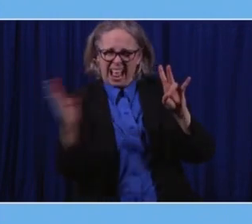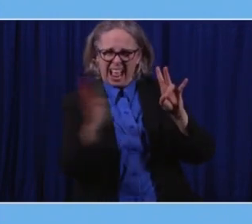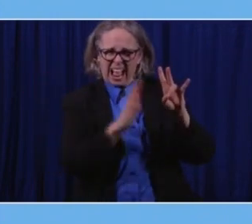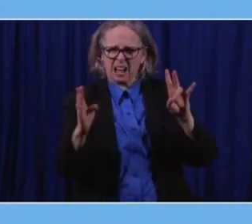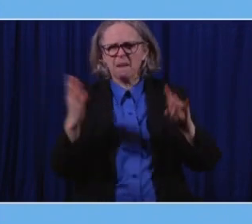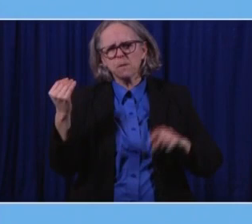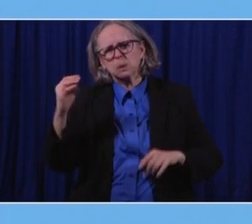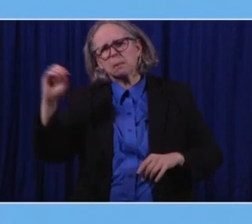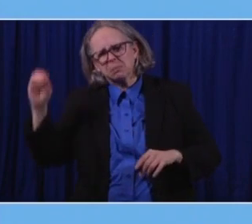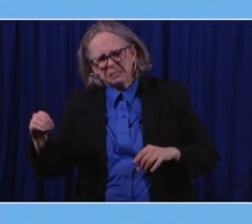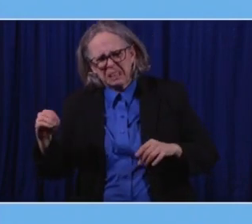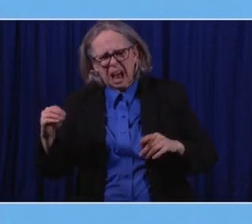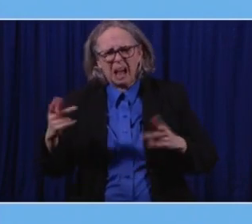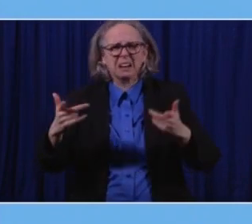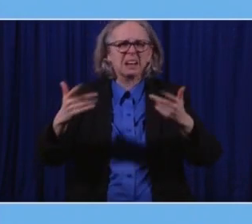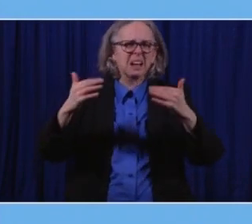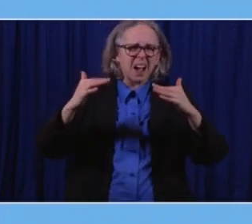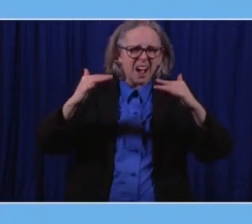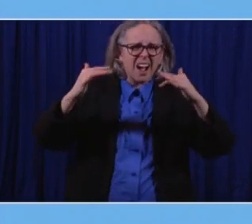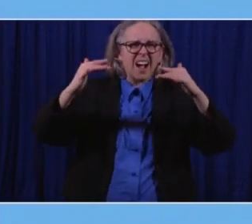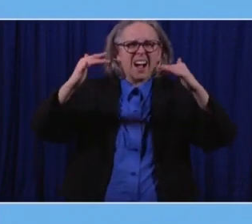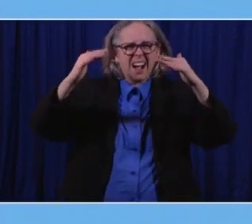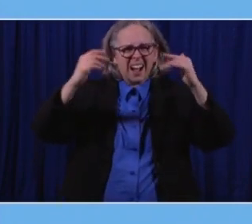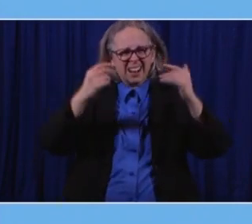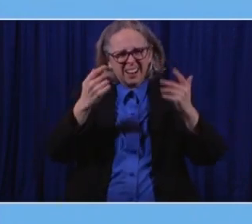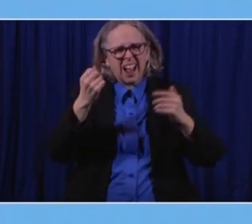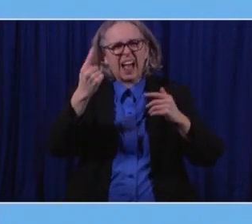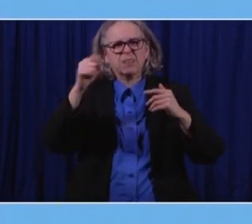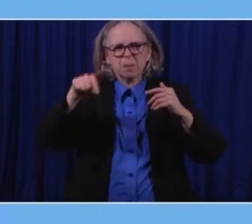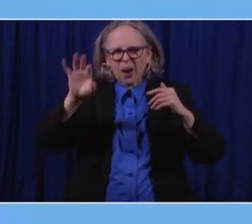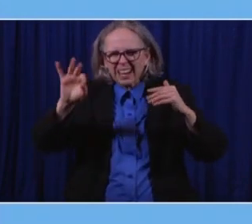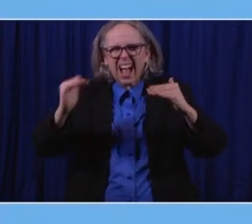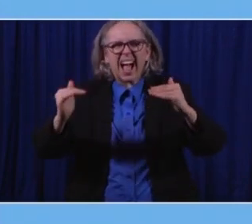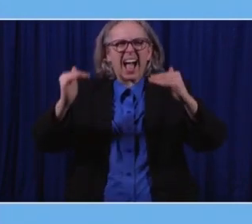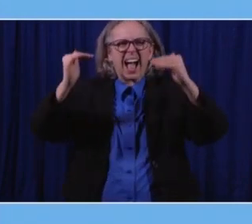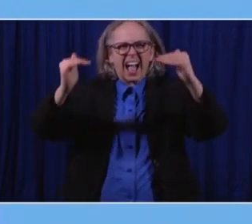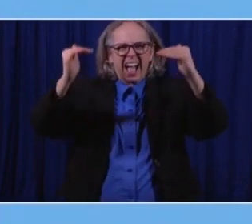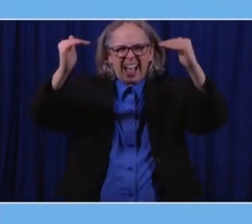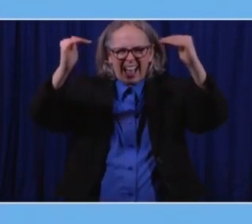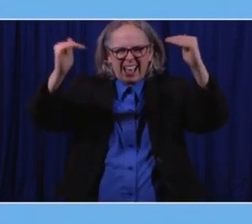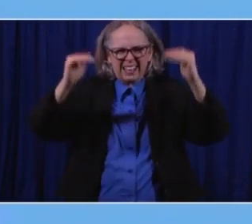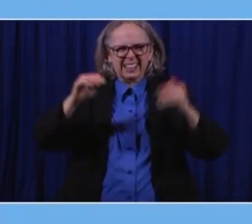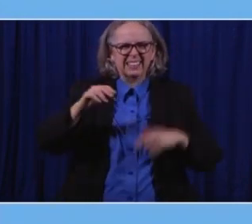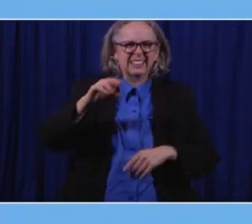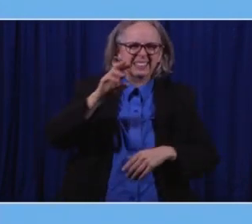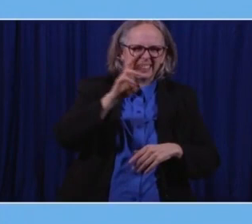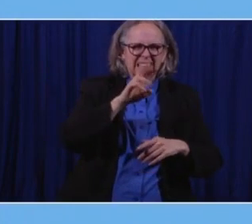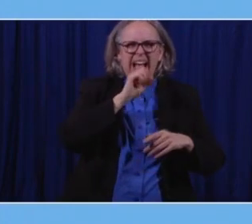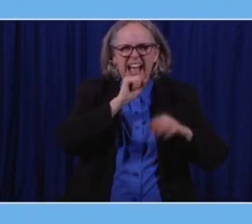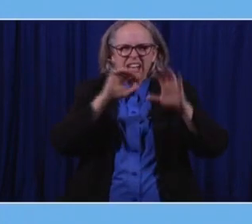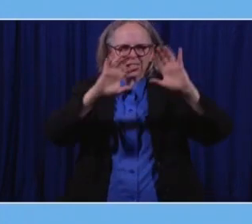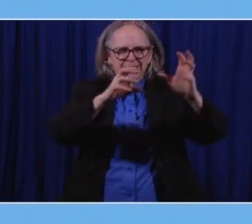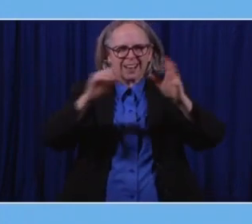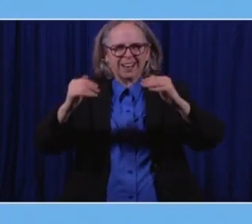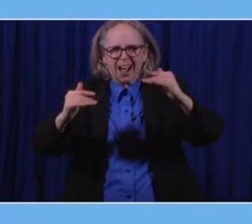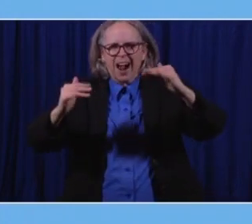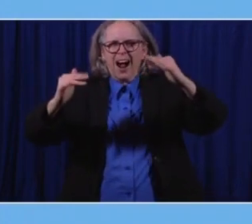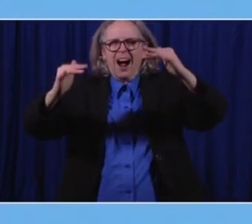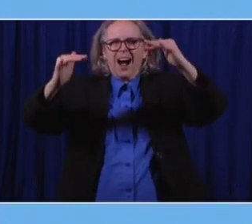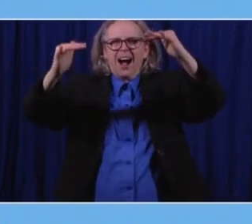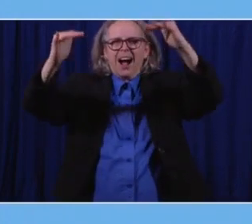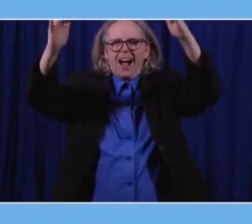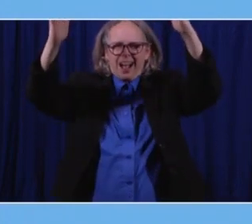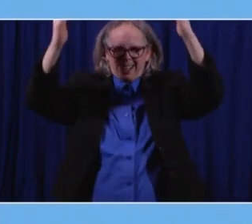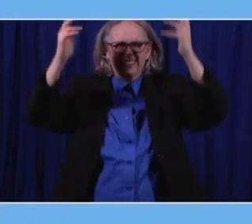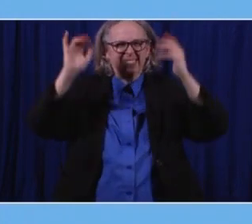74 is 11.9, almost 12. 65 to 69 is 8. 60 to 64 is 5,